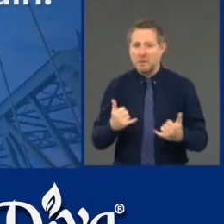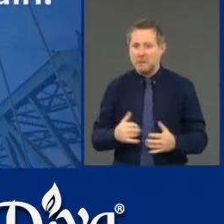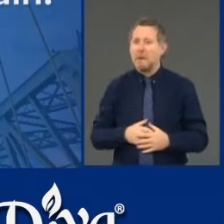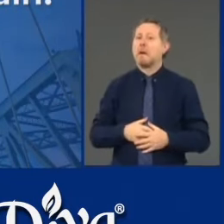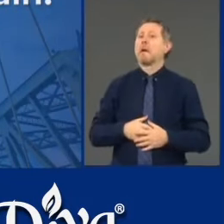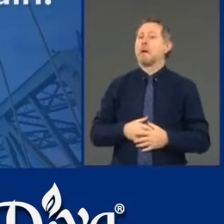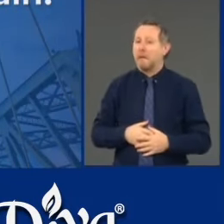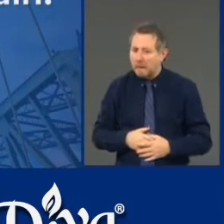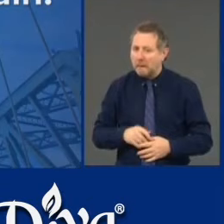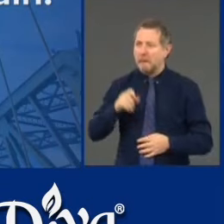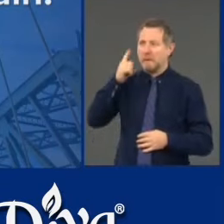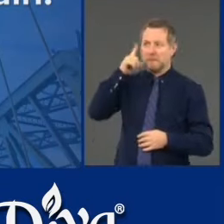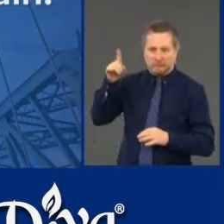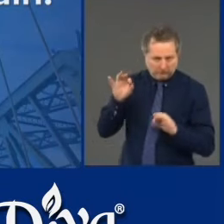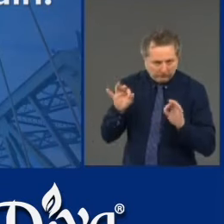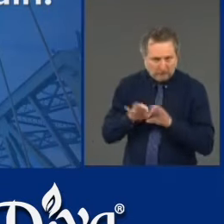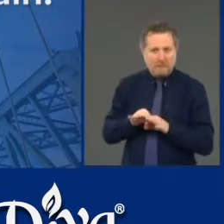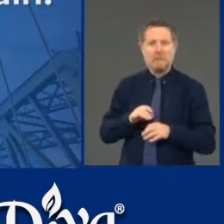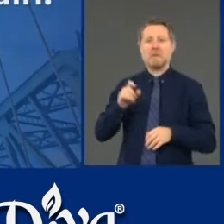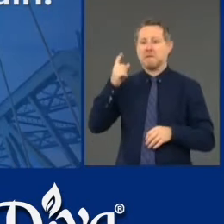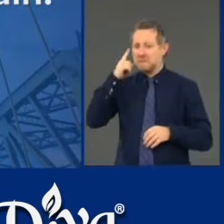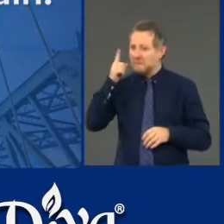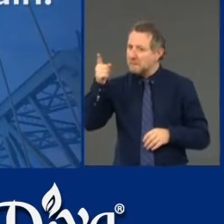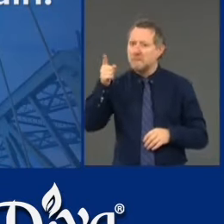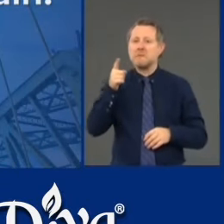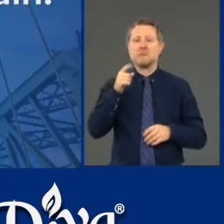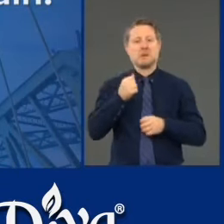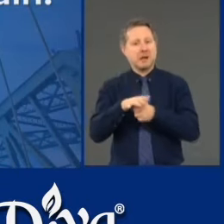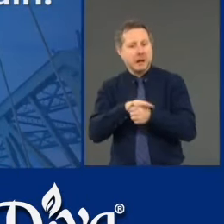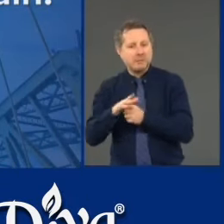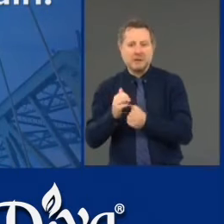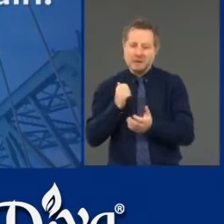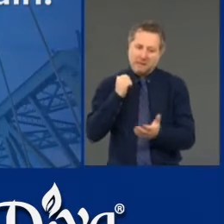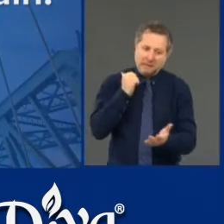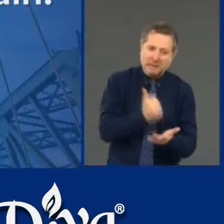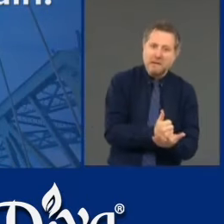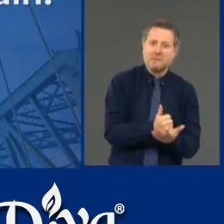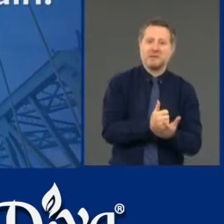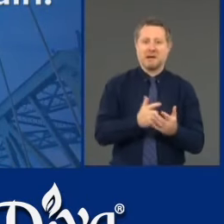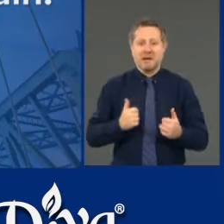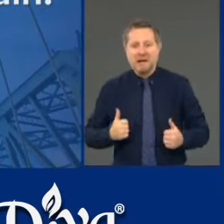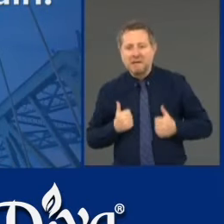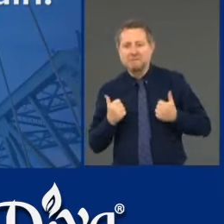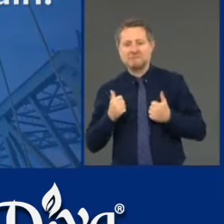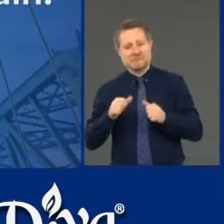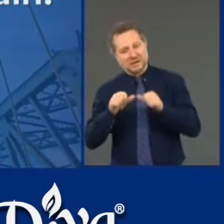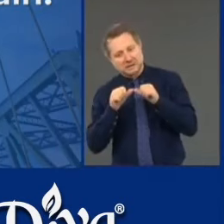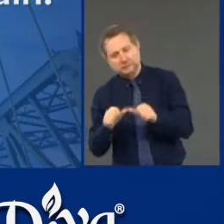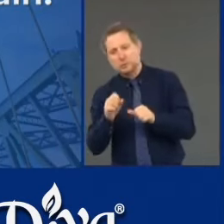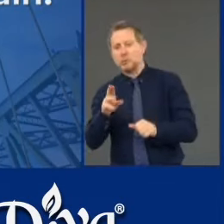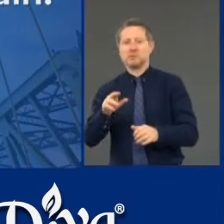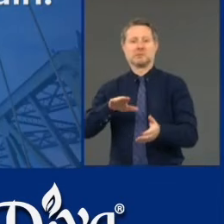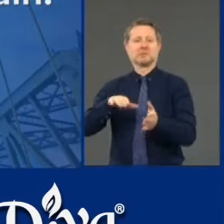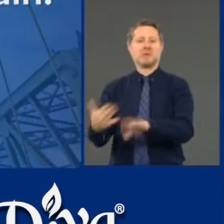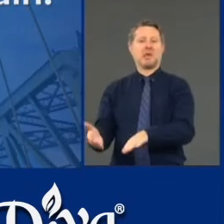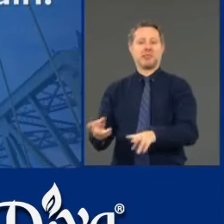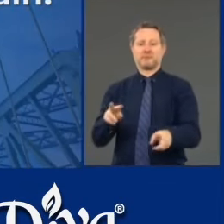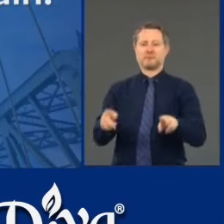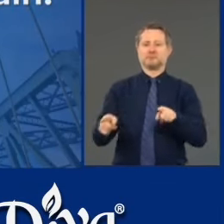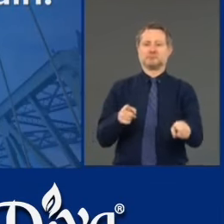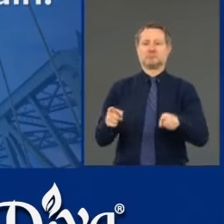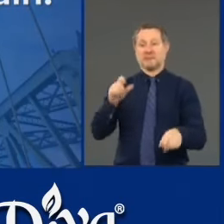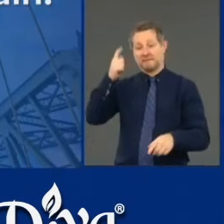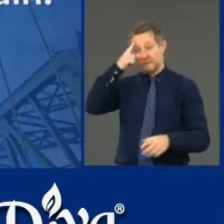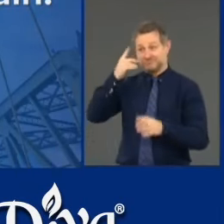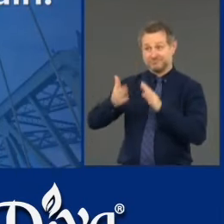difference between life and death here, right? Because government is part of social action. And the people who